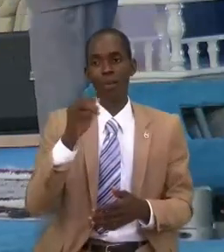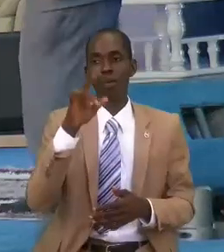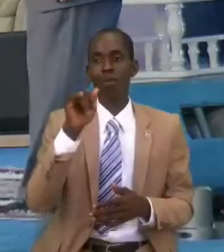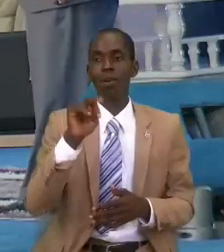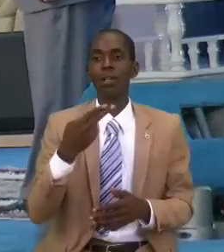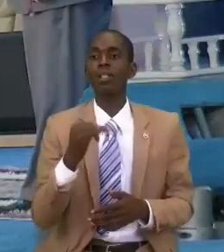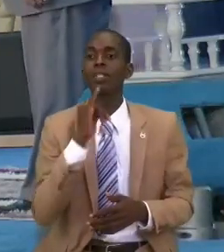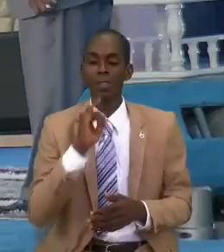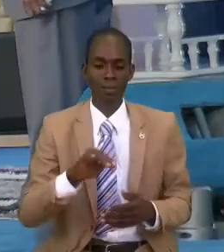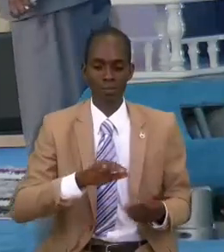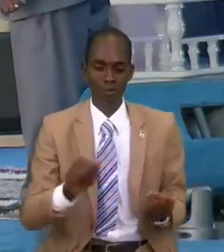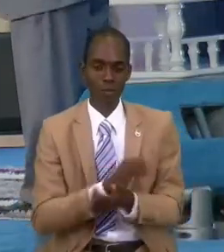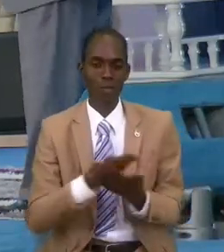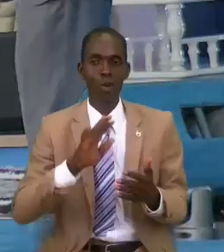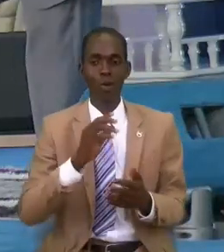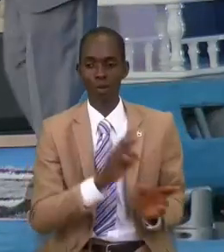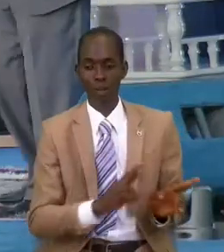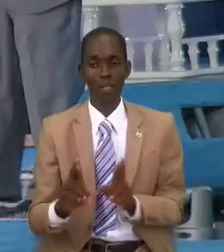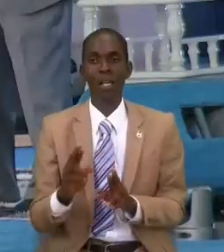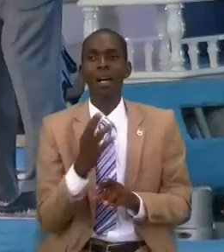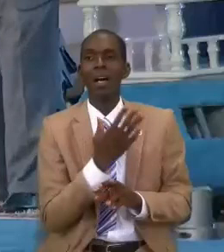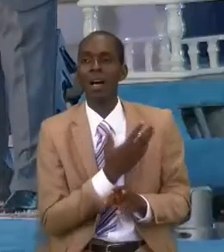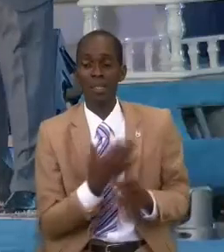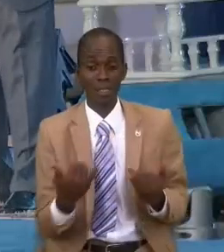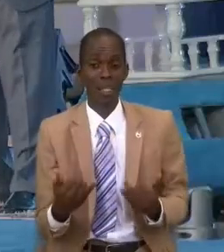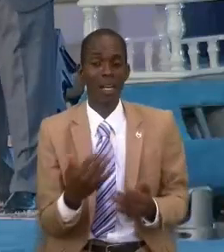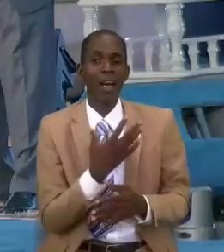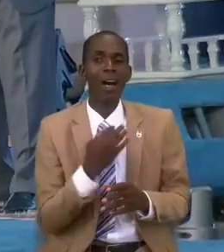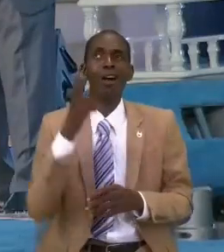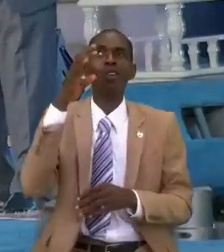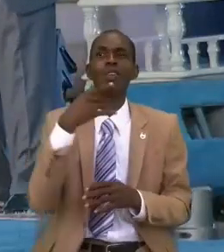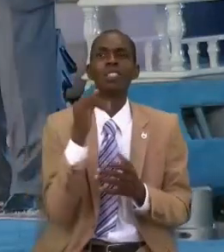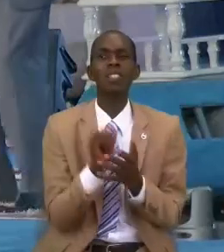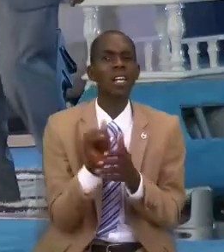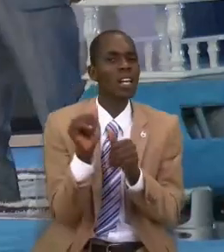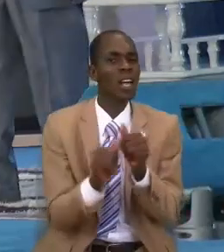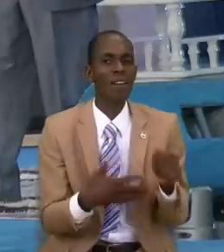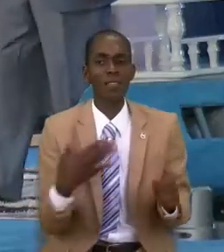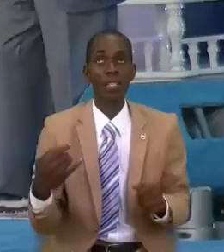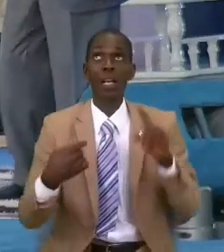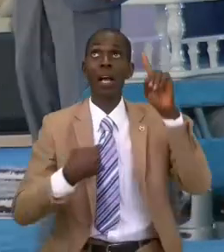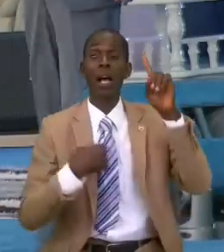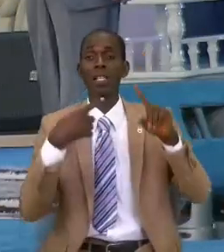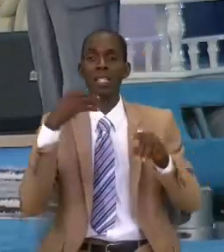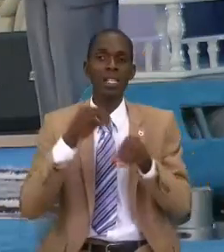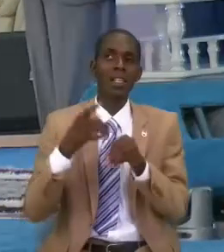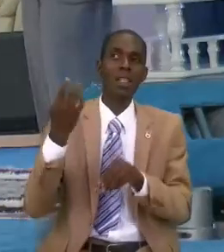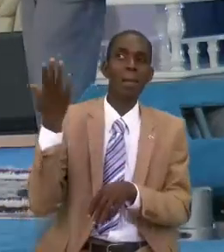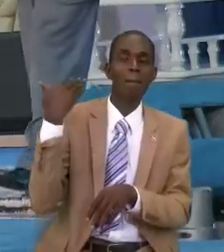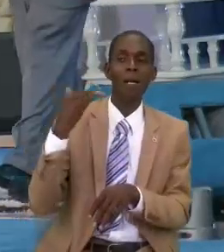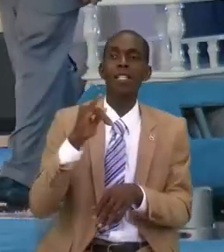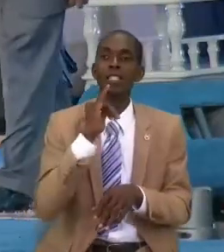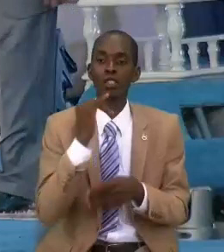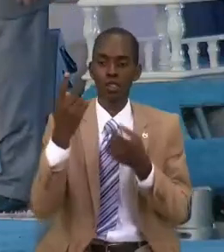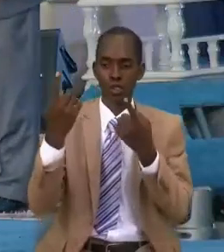God says, everything I said in the past, is come to pass. And now he says the next